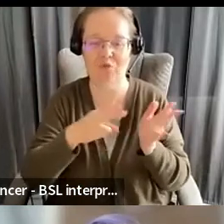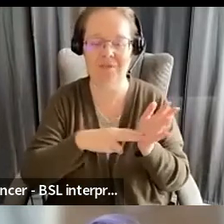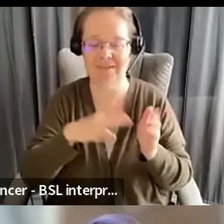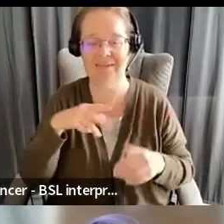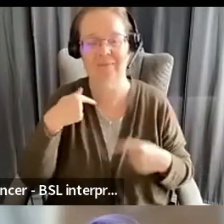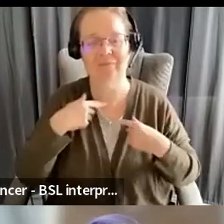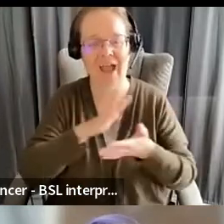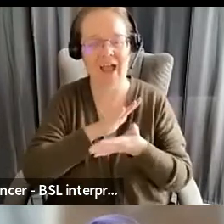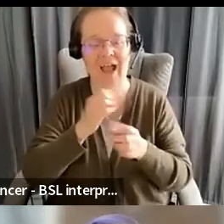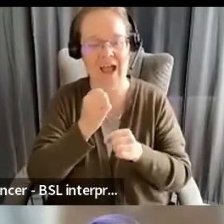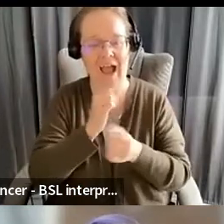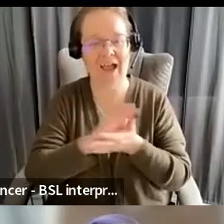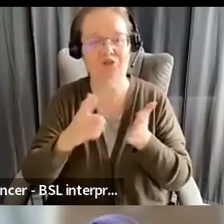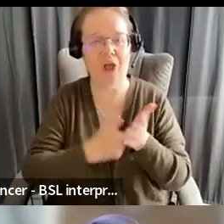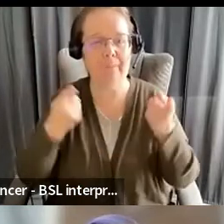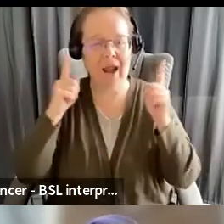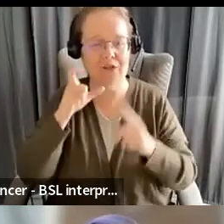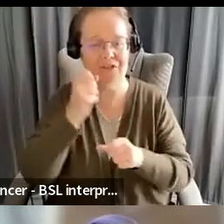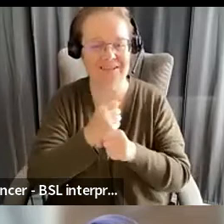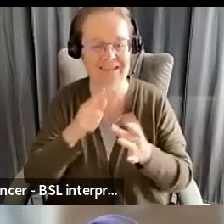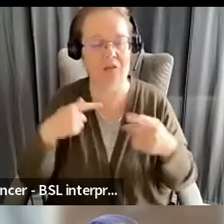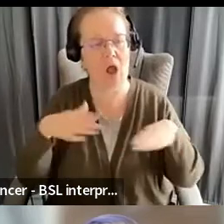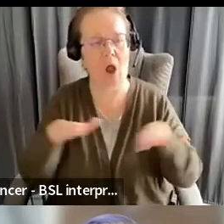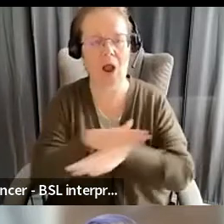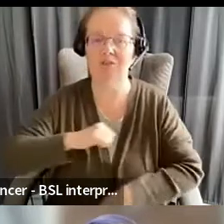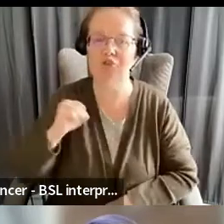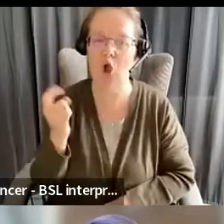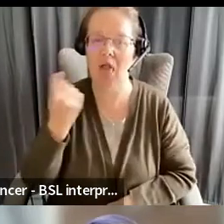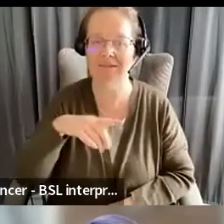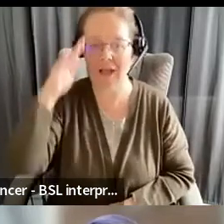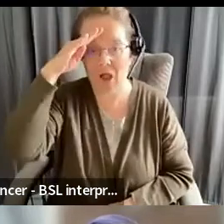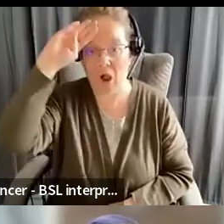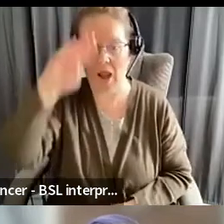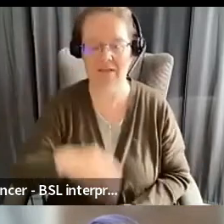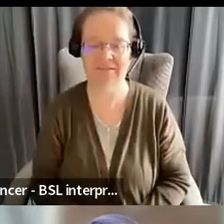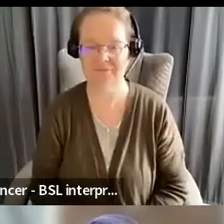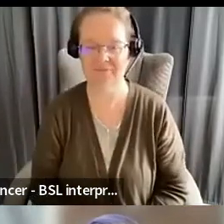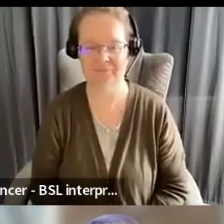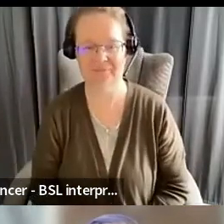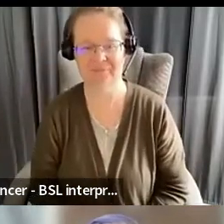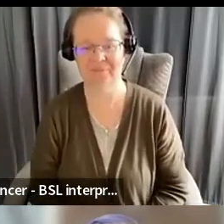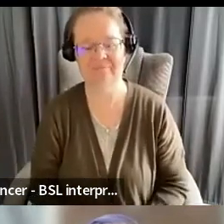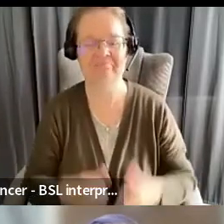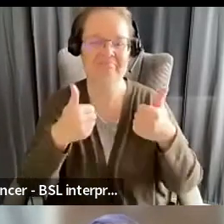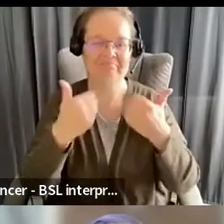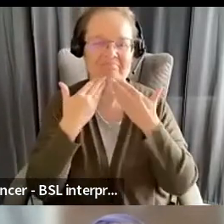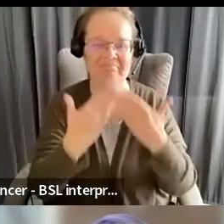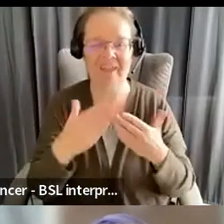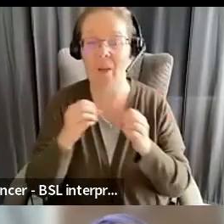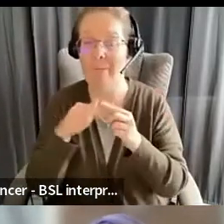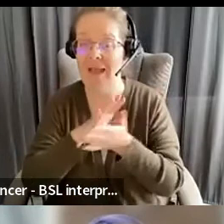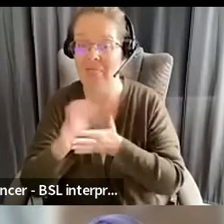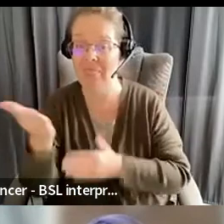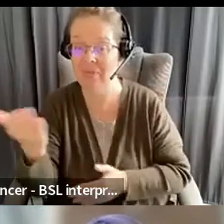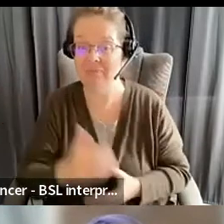and I cover Scotland and Ireland. Not in Ireland. Brilliant. And Beth?